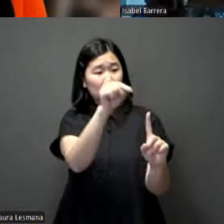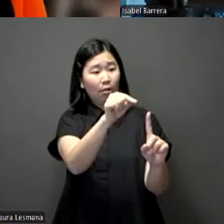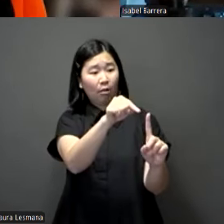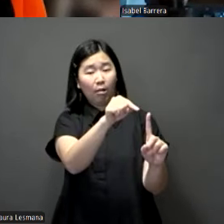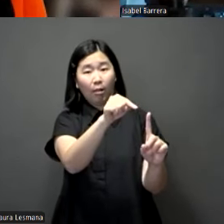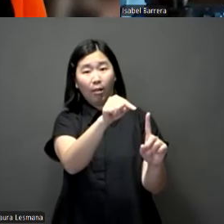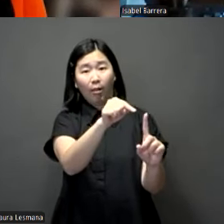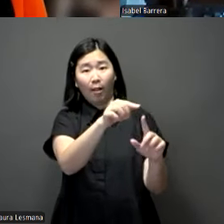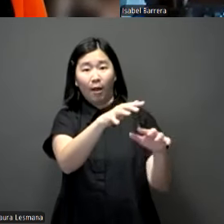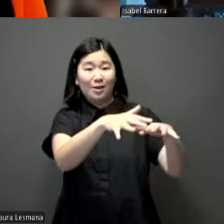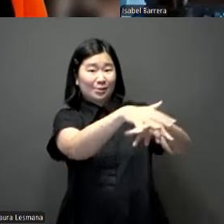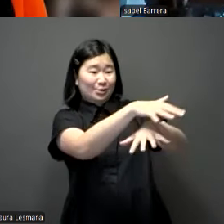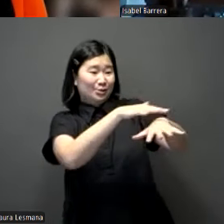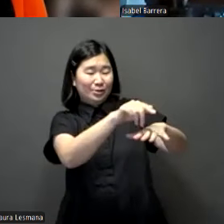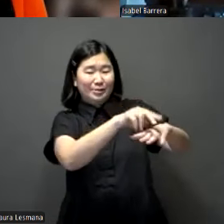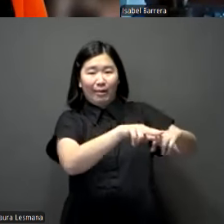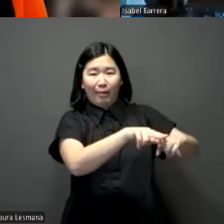sewage systems programs?